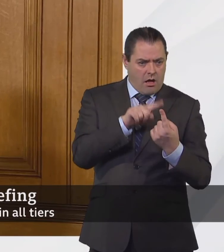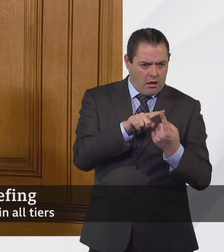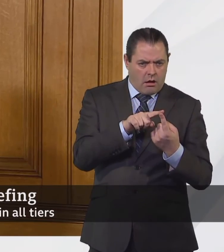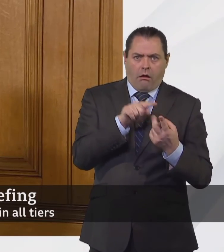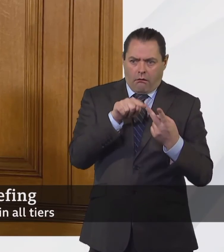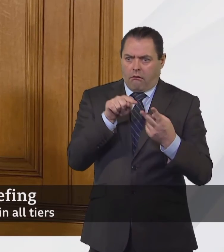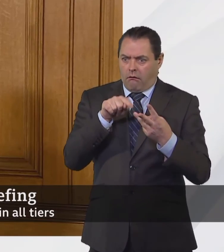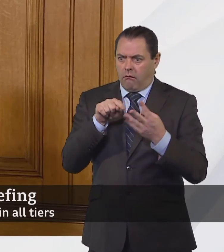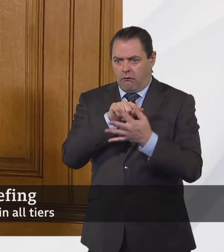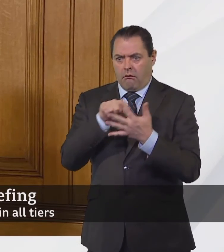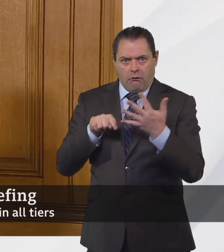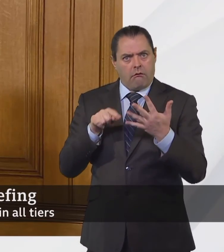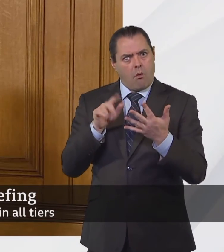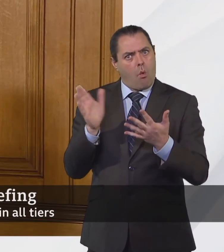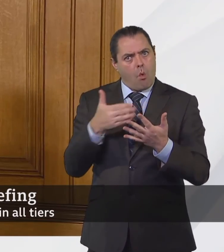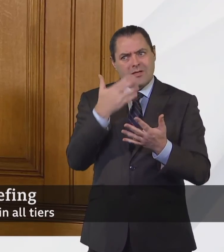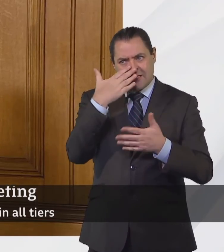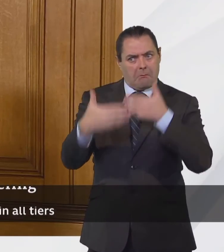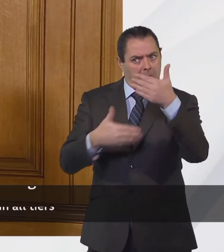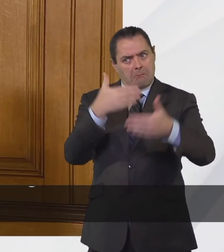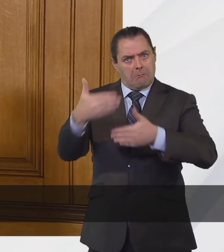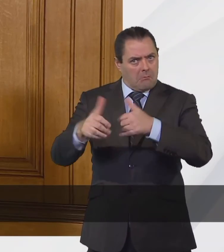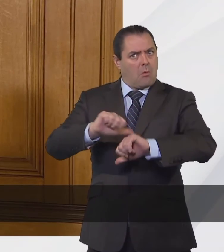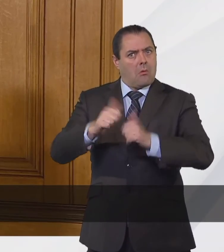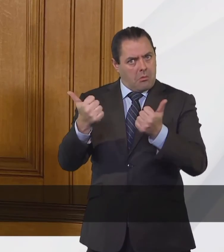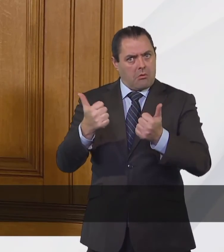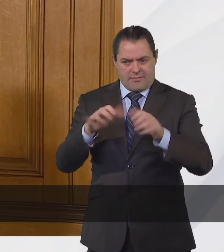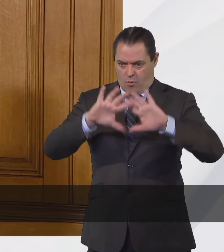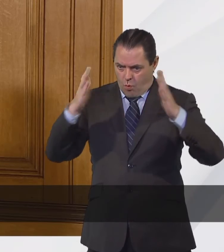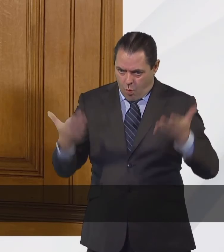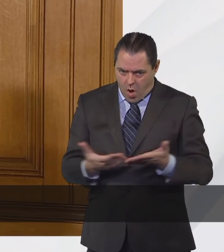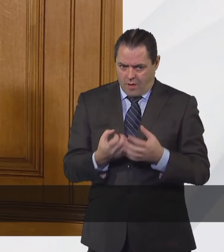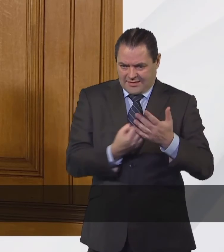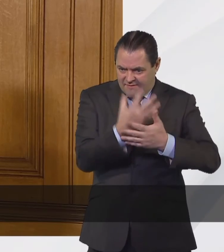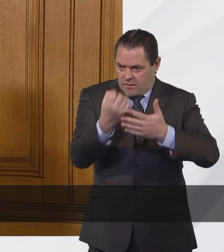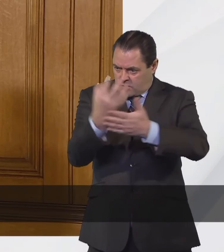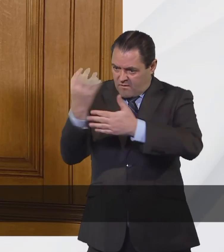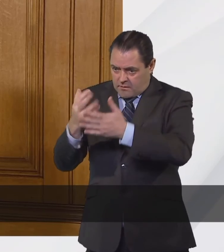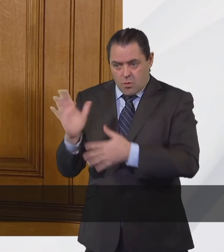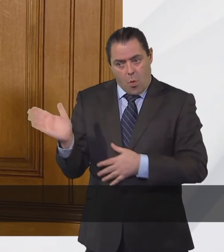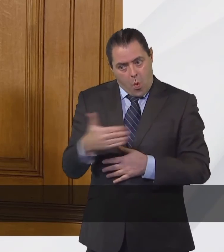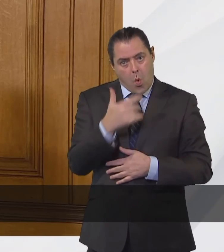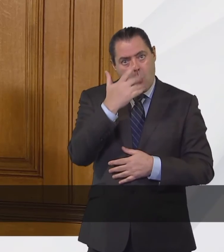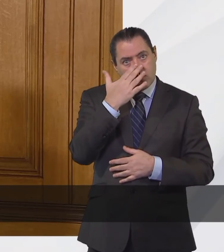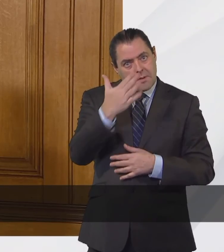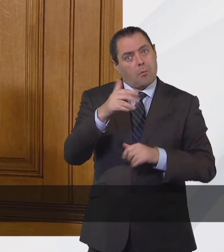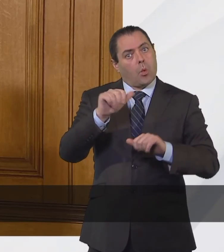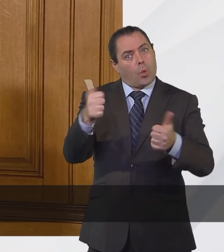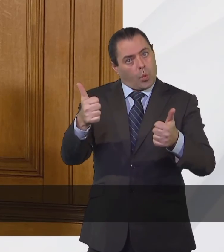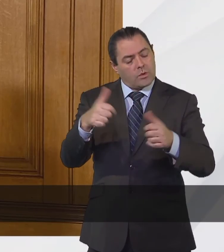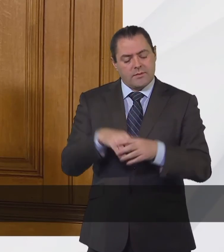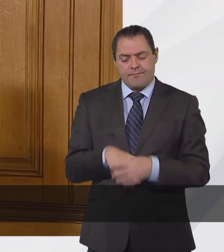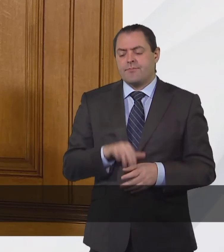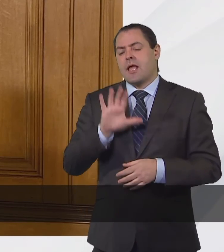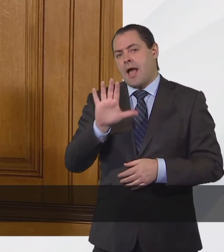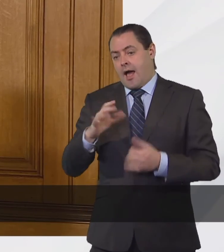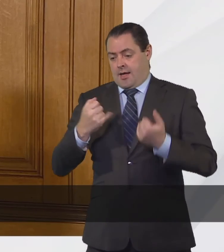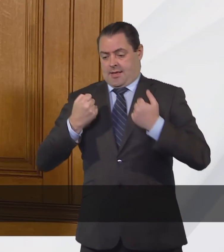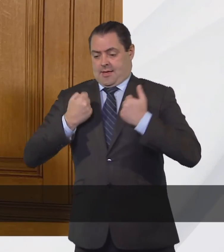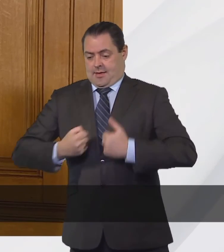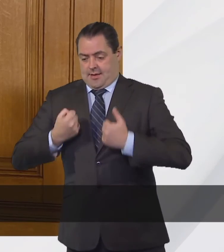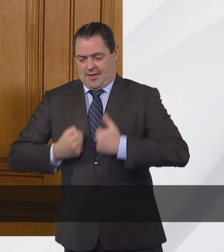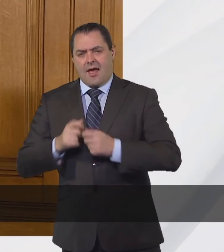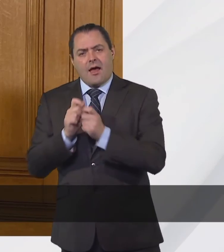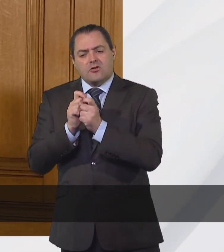which is incredibly important and a very exciting development. Viruses do mutate as they